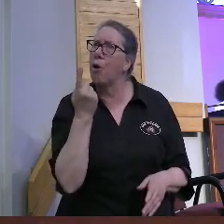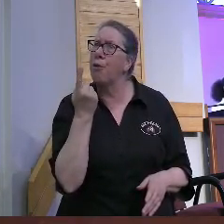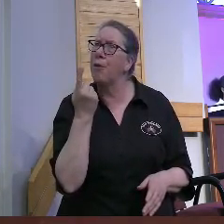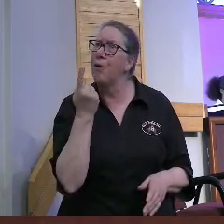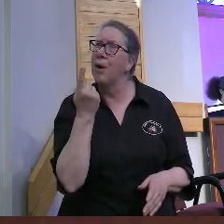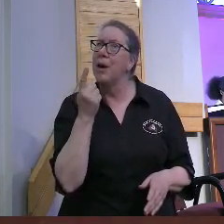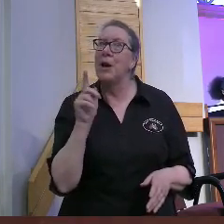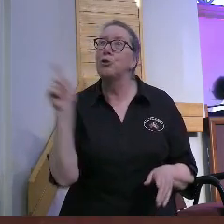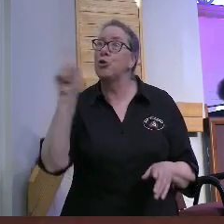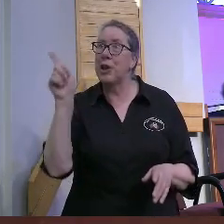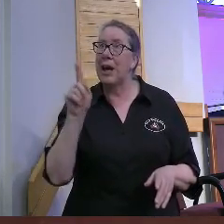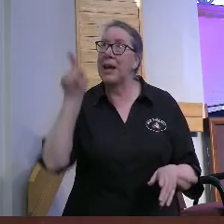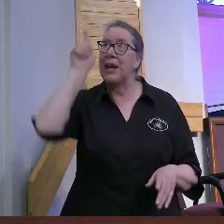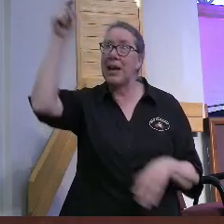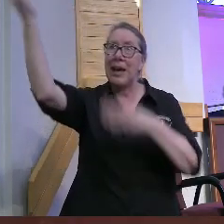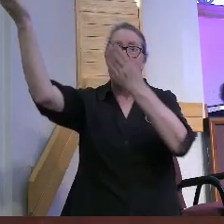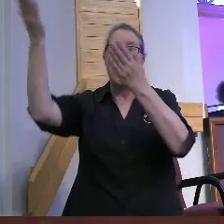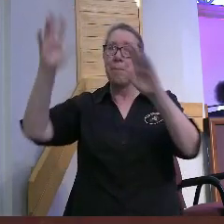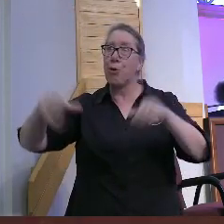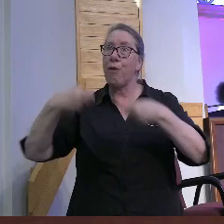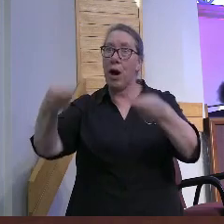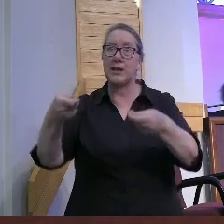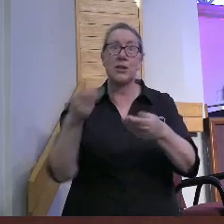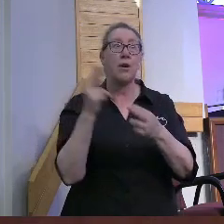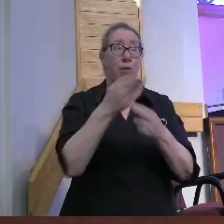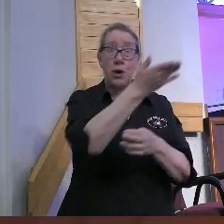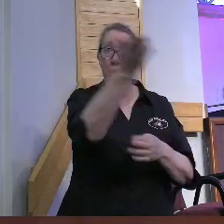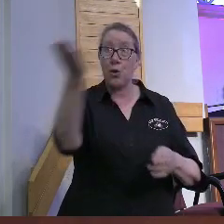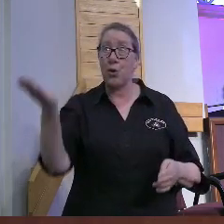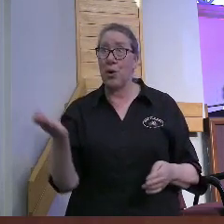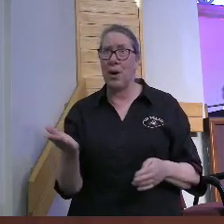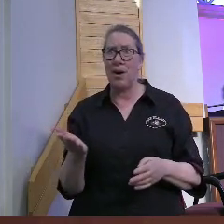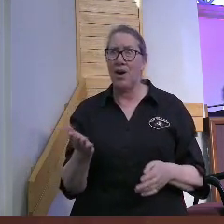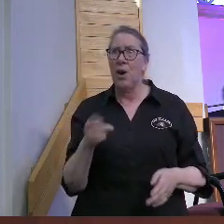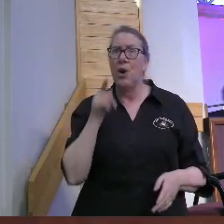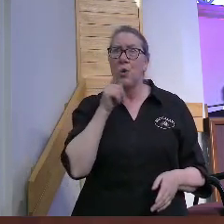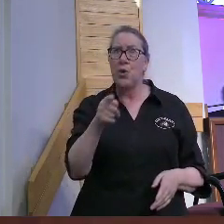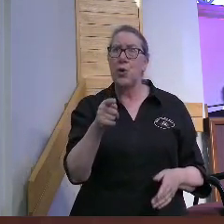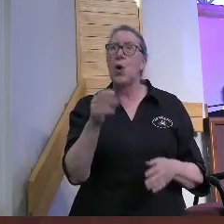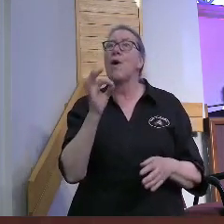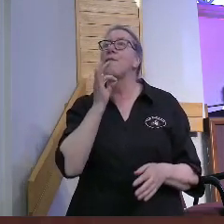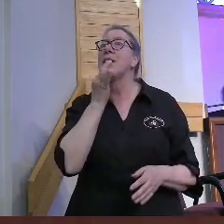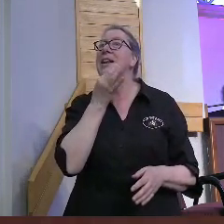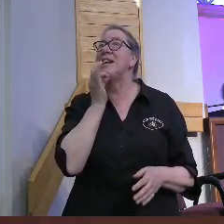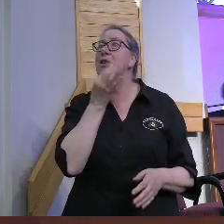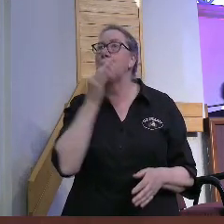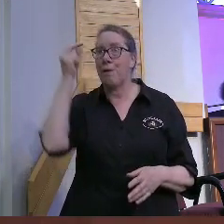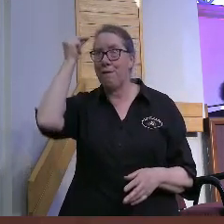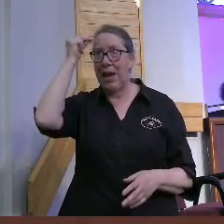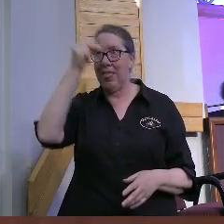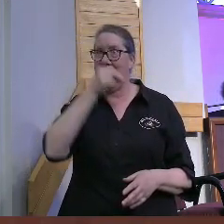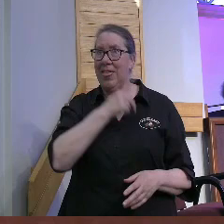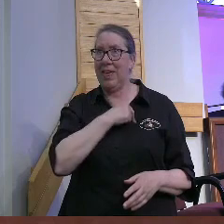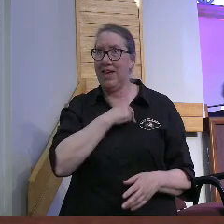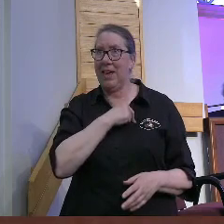you, O you of little faith? So if you're worried, Jesus says, it's not that you don't have